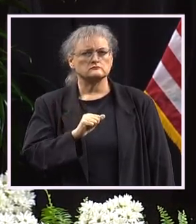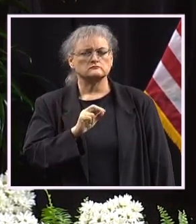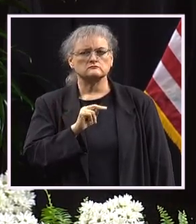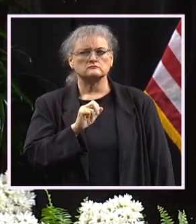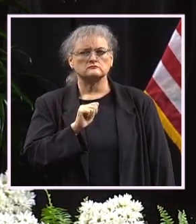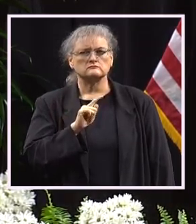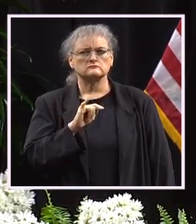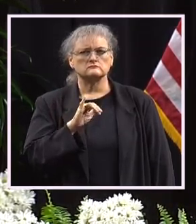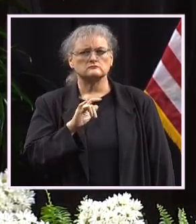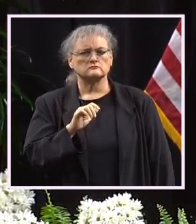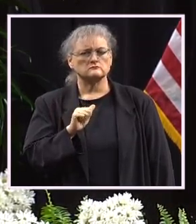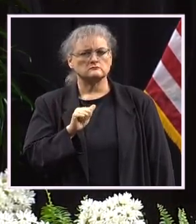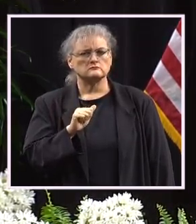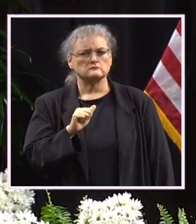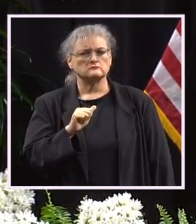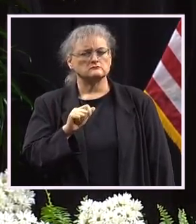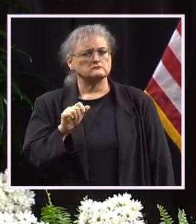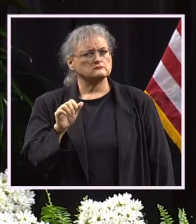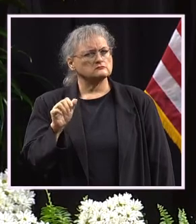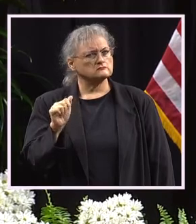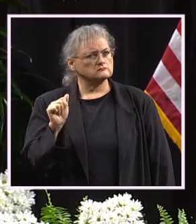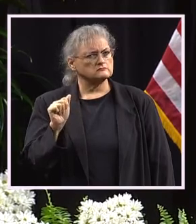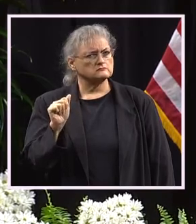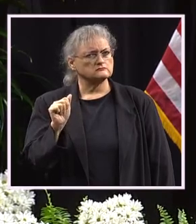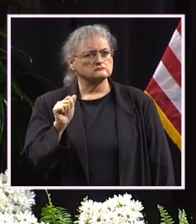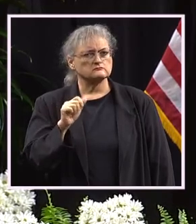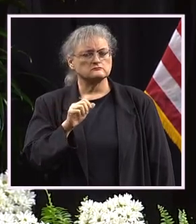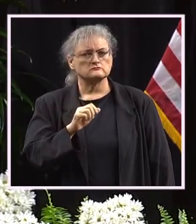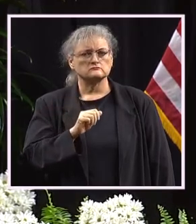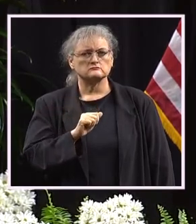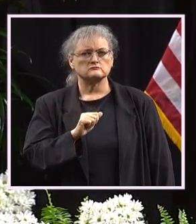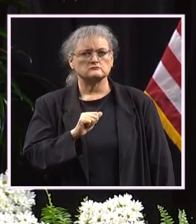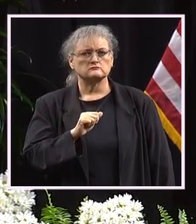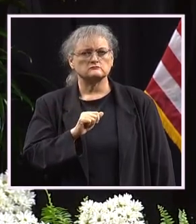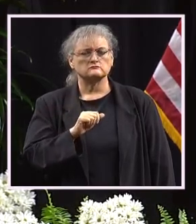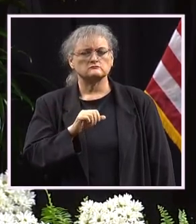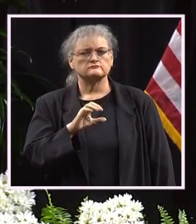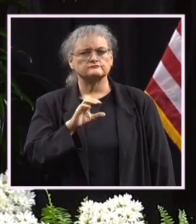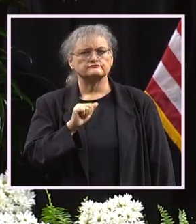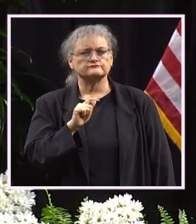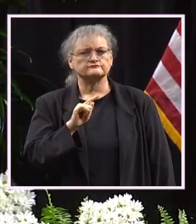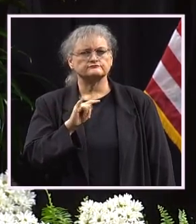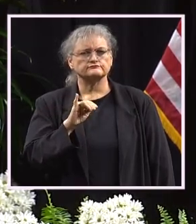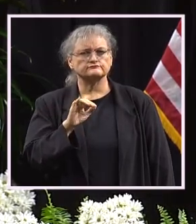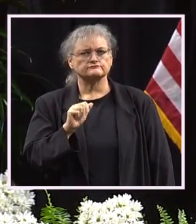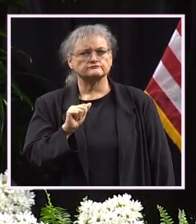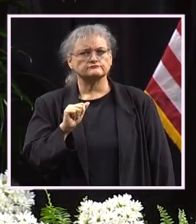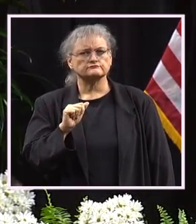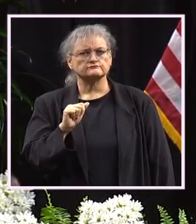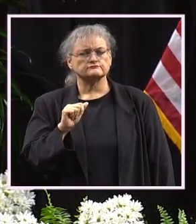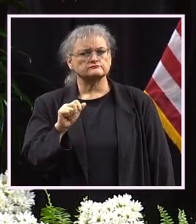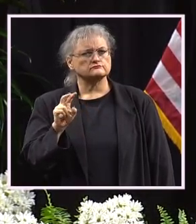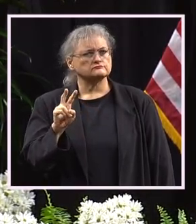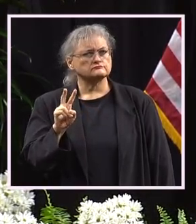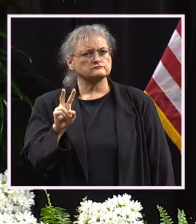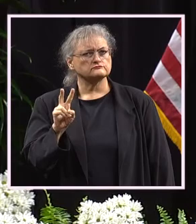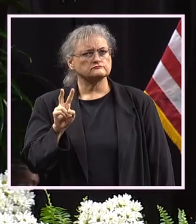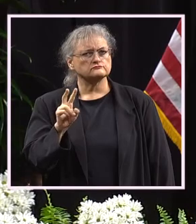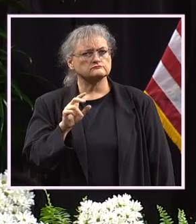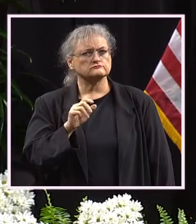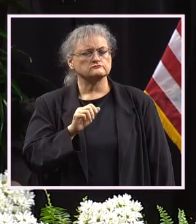Natalia Isabella Elid, cum laude. Katia Sofia Garza Gongora, summa cum